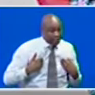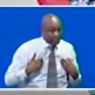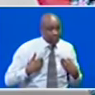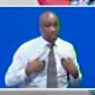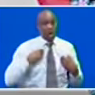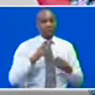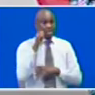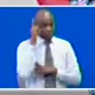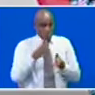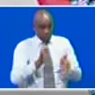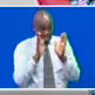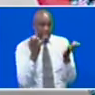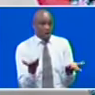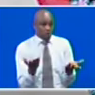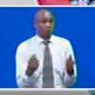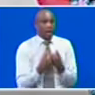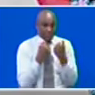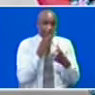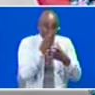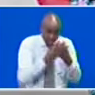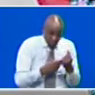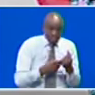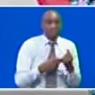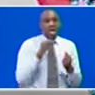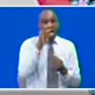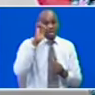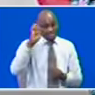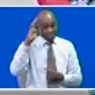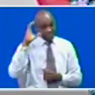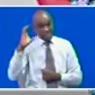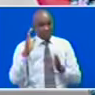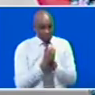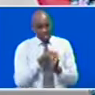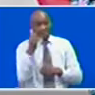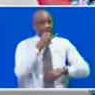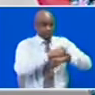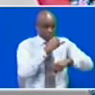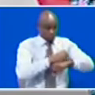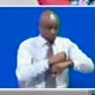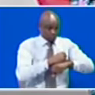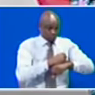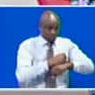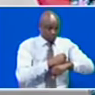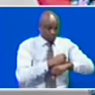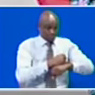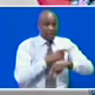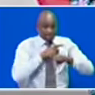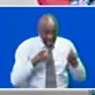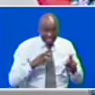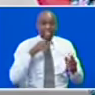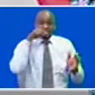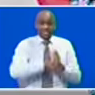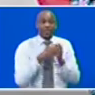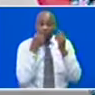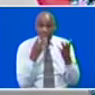the legal reforms that need to be done, both within the ICC and IEBC and other institutions. Yeah. But the details